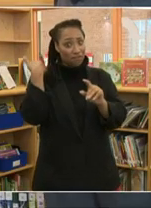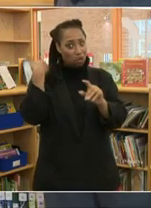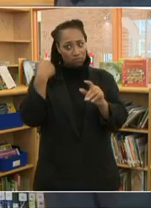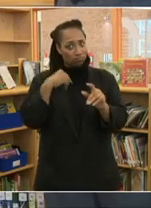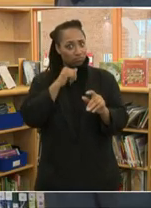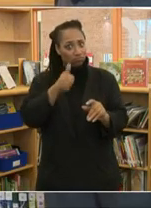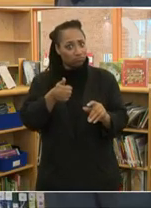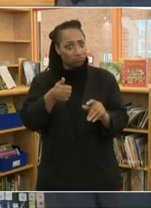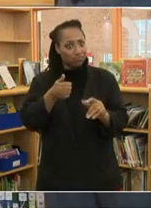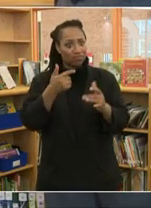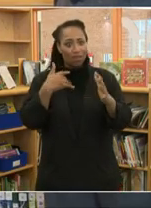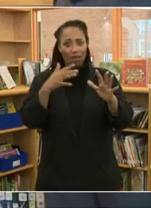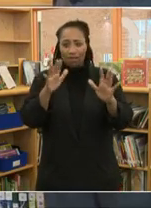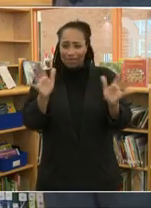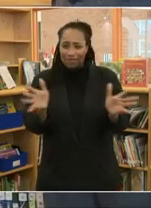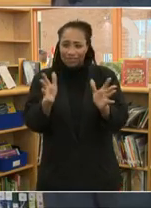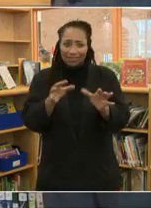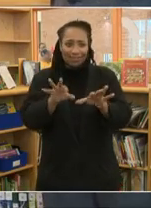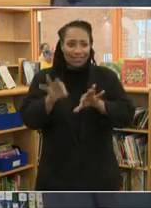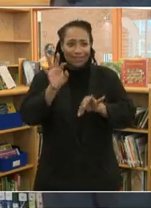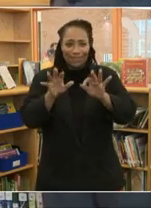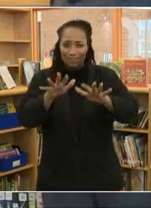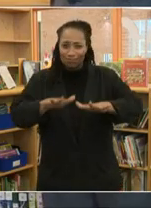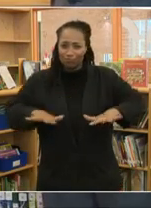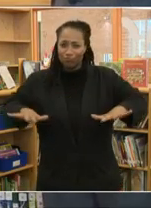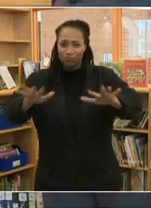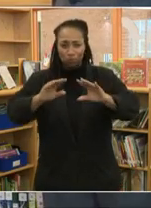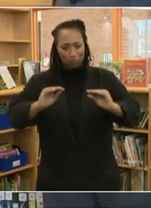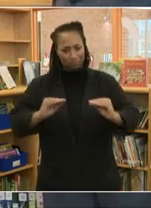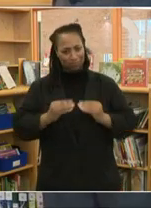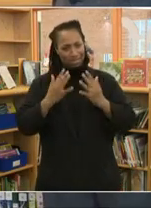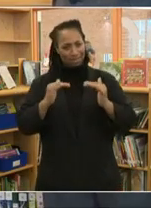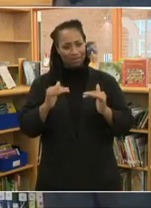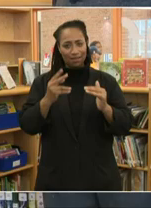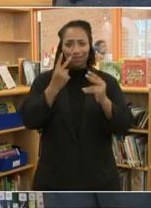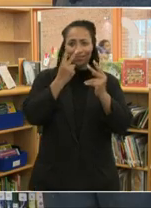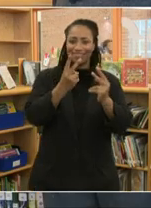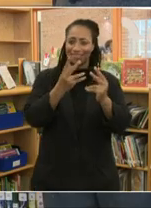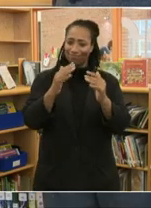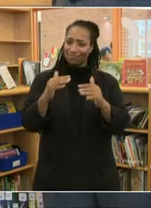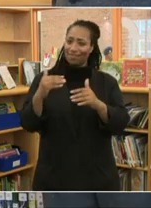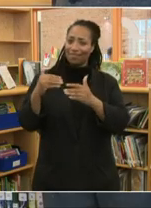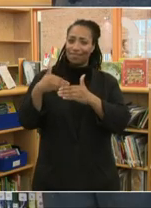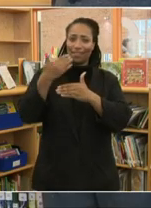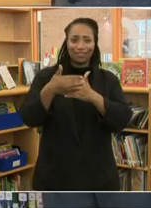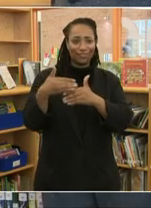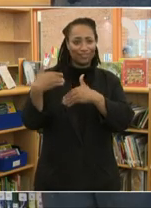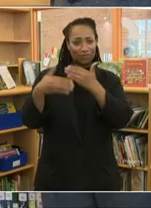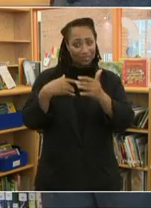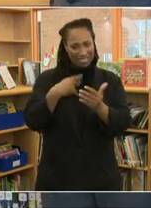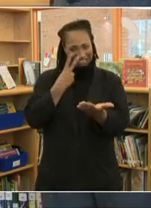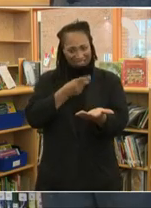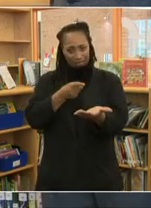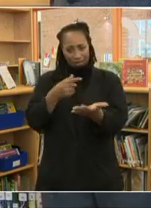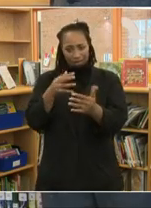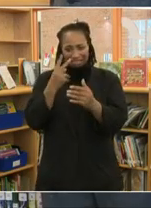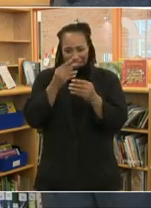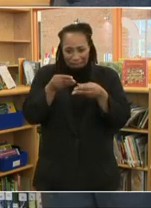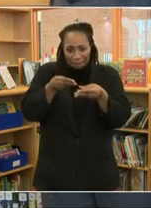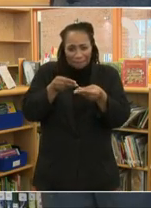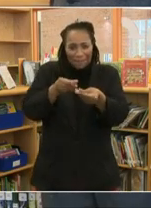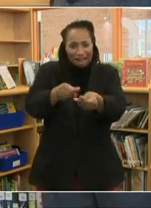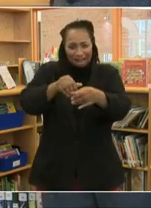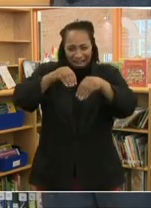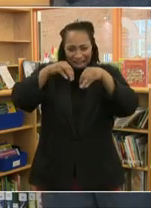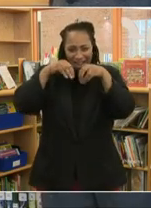most importantly, to inspire this next generation of leadership. To plant the seeds that the American dream is still possible, and for hopefully for